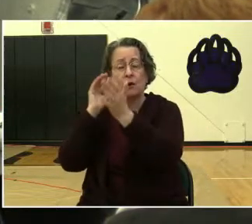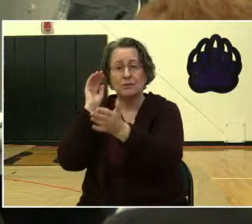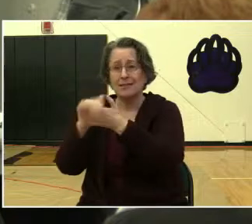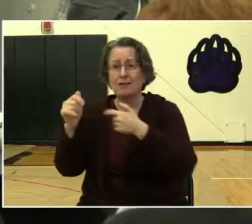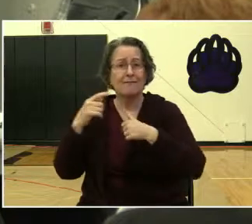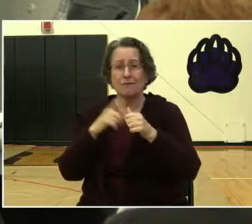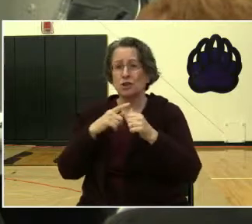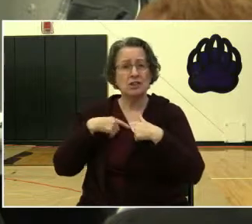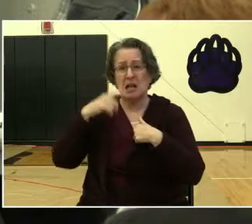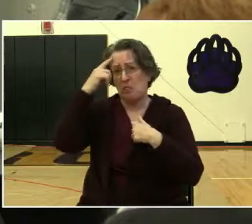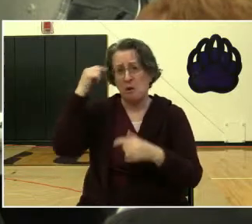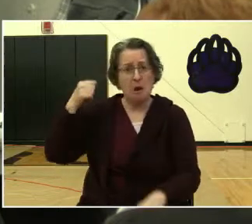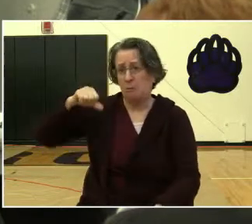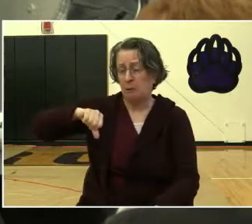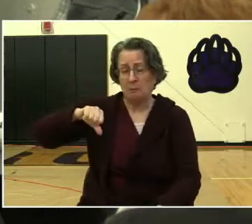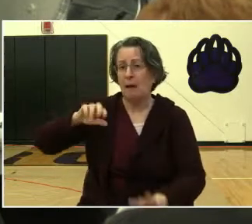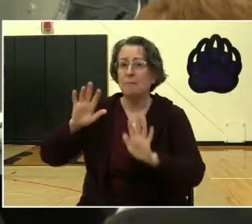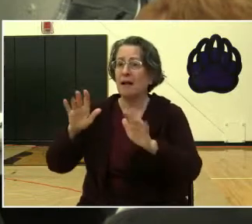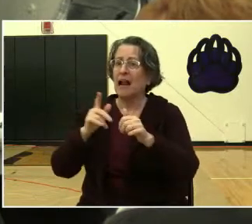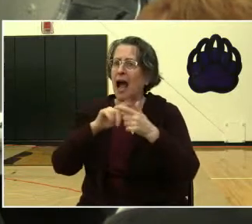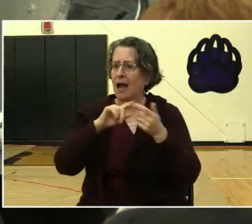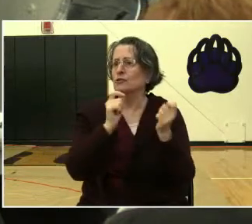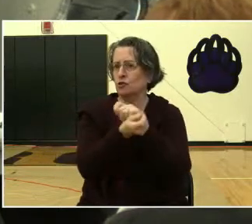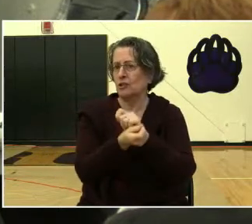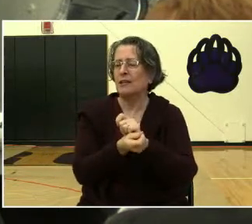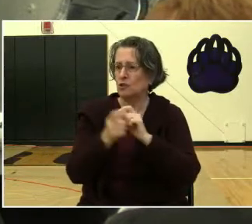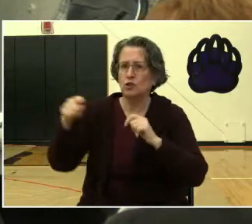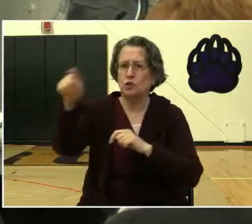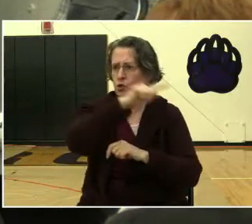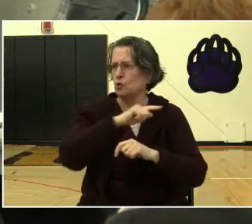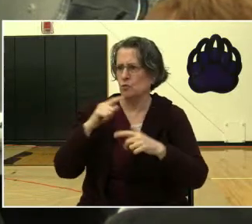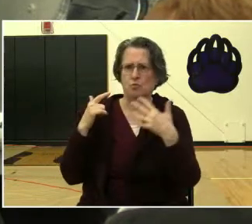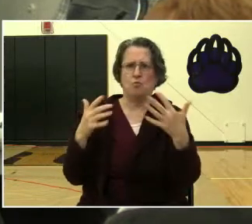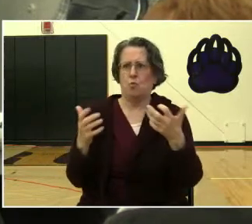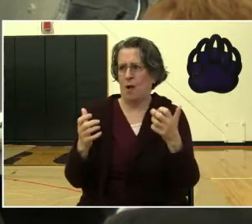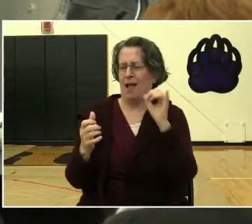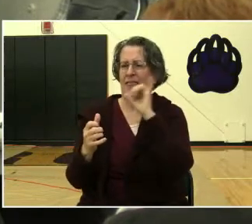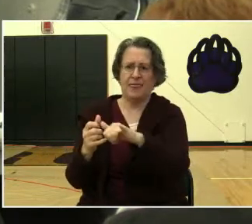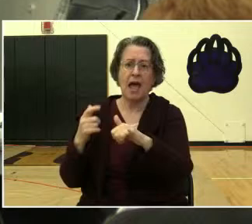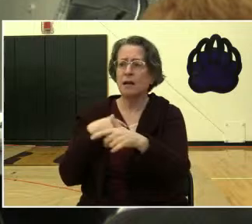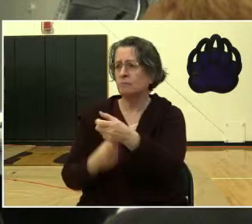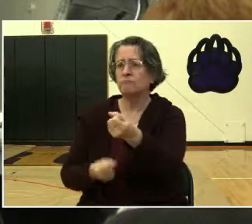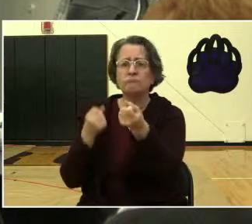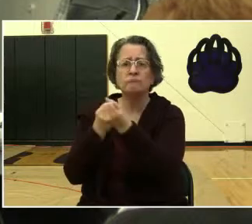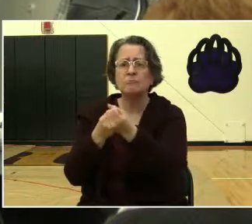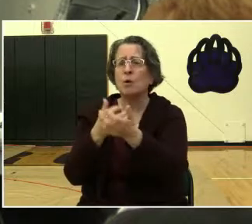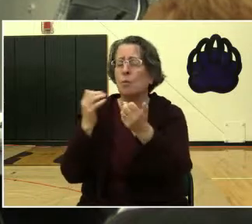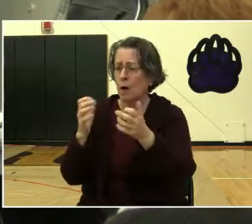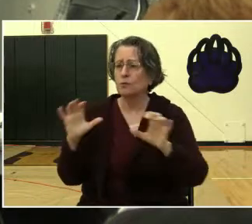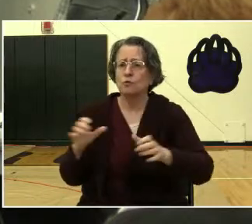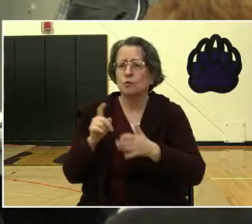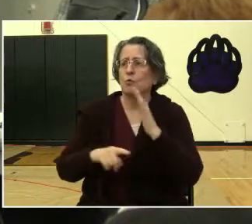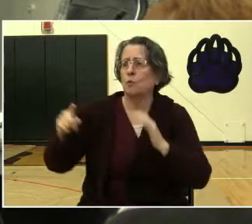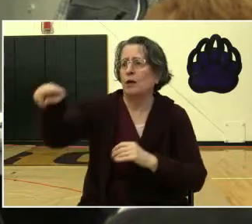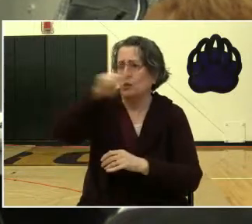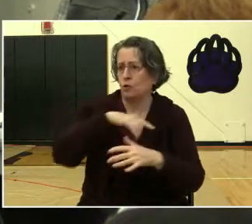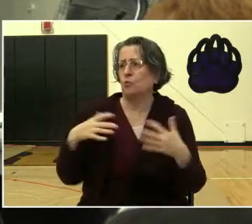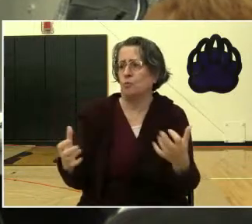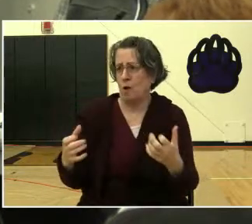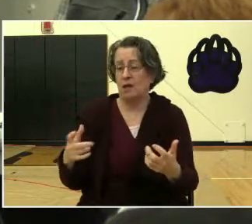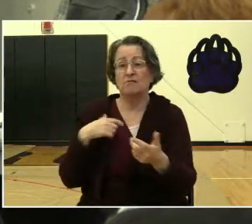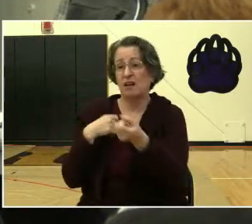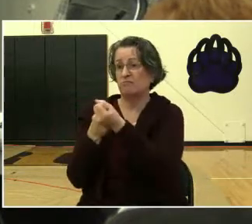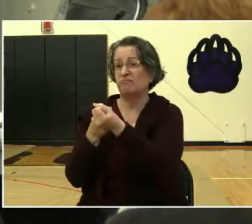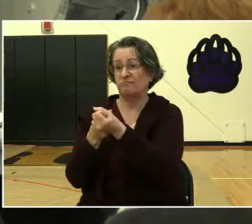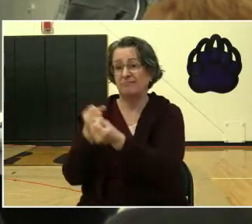about why and I just think that it's really hard to have big impact on